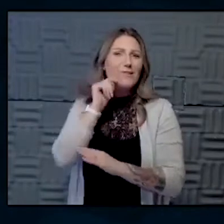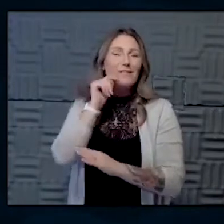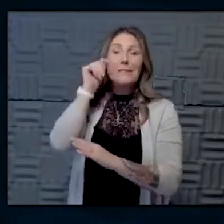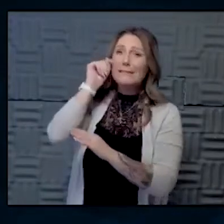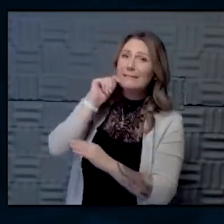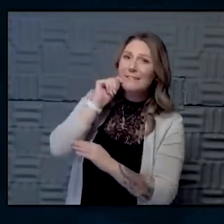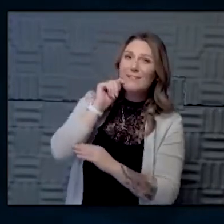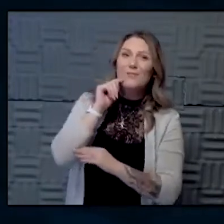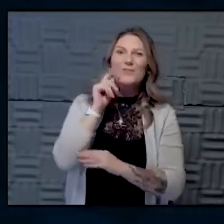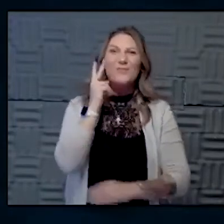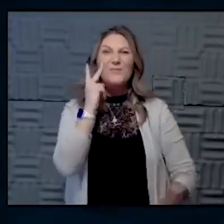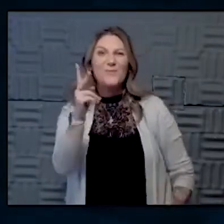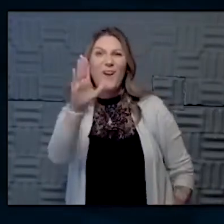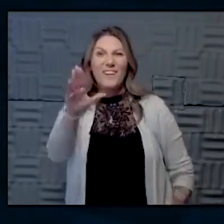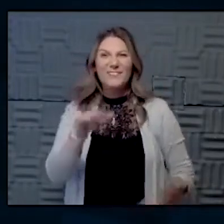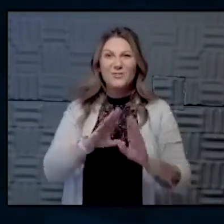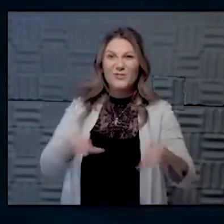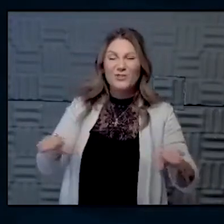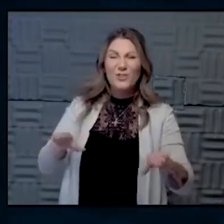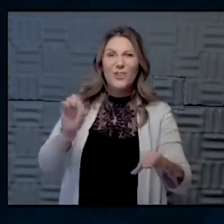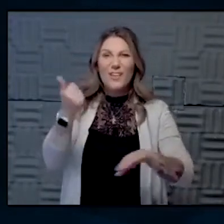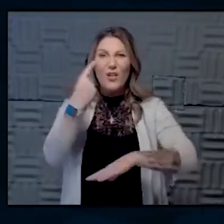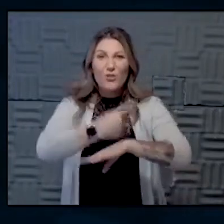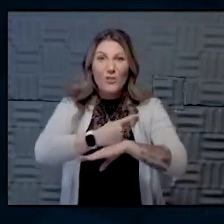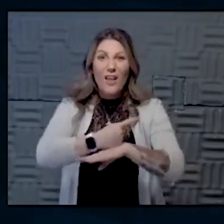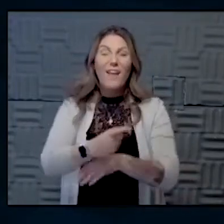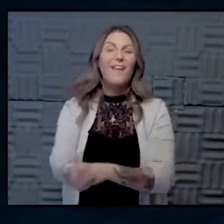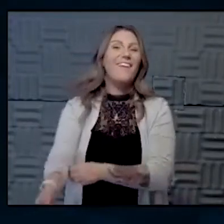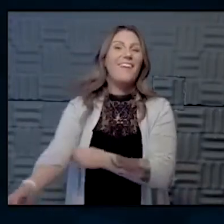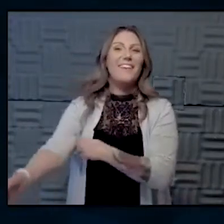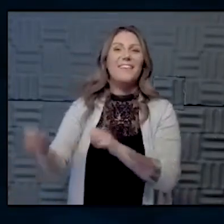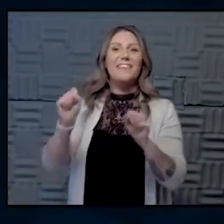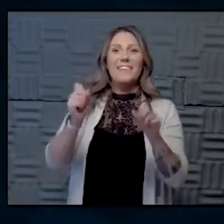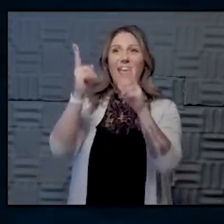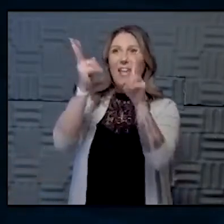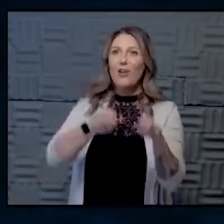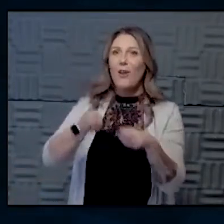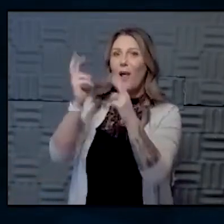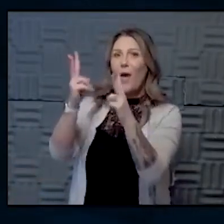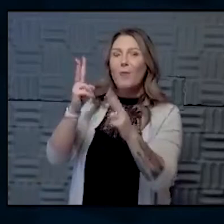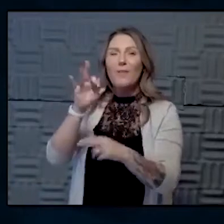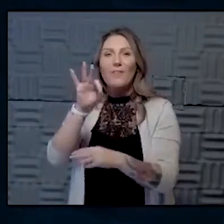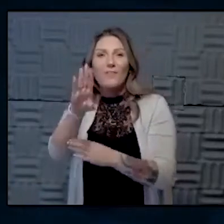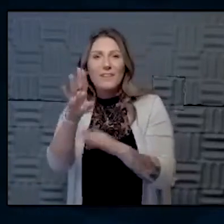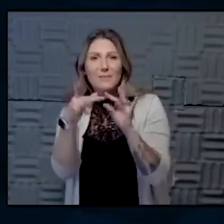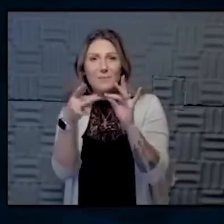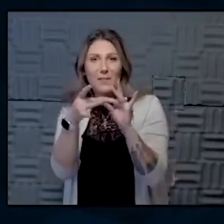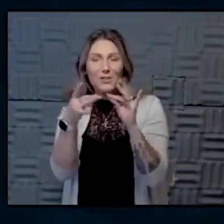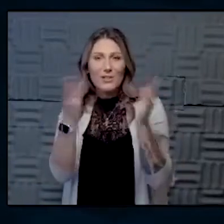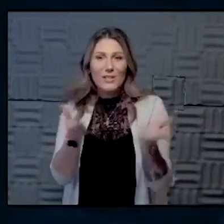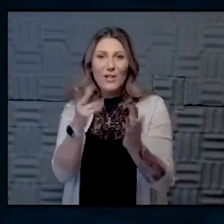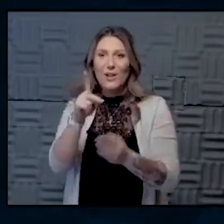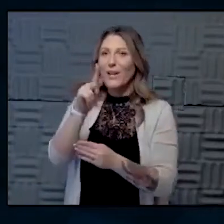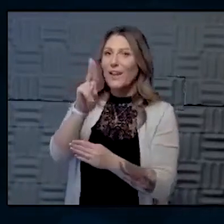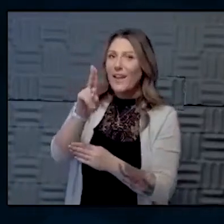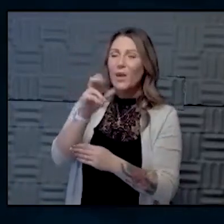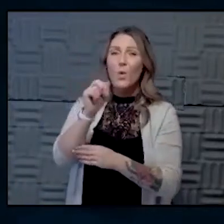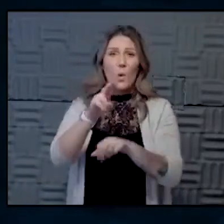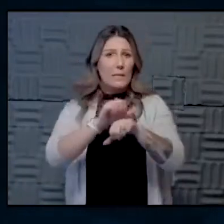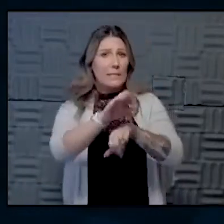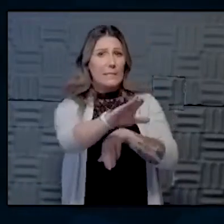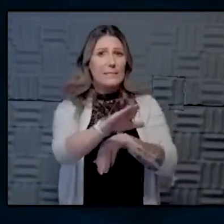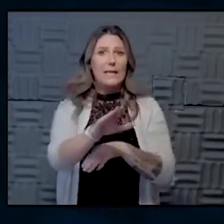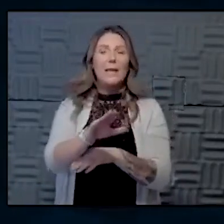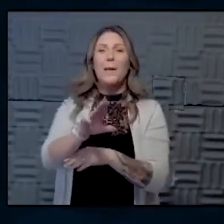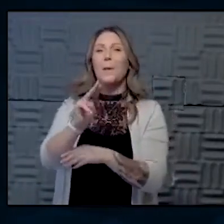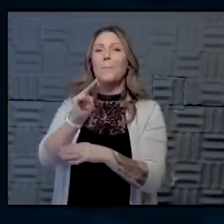shot. You saw Hawkeye's children getting the shot the other day. You can upload those using Facebook Messenger here at the Kansas Health System, or send to us